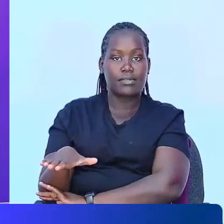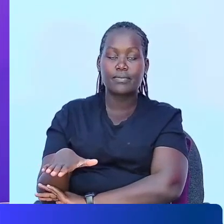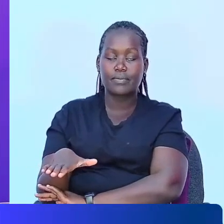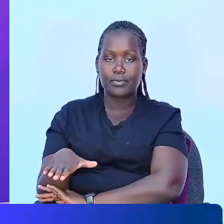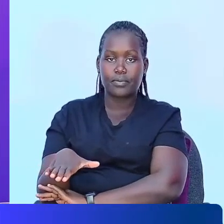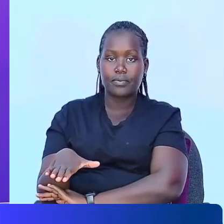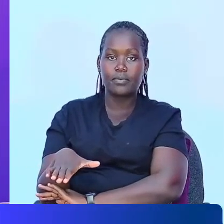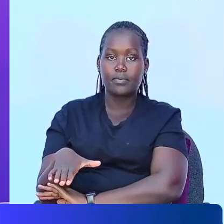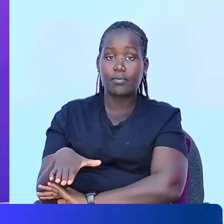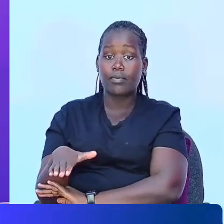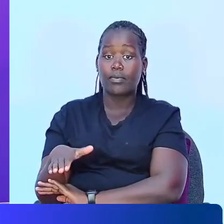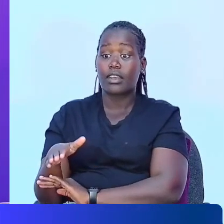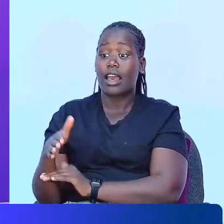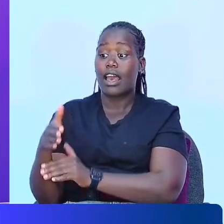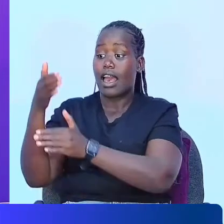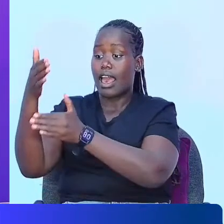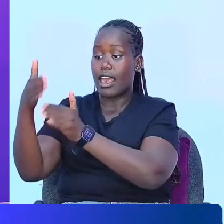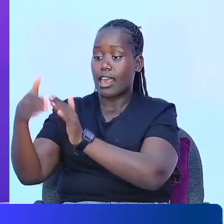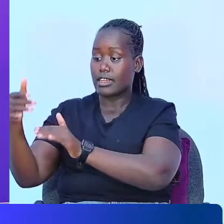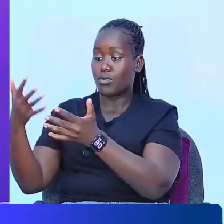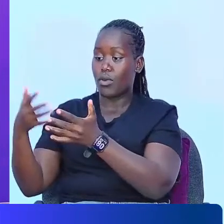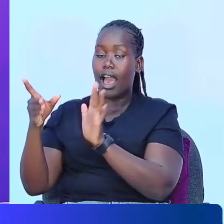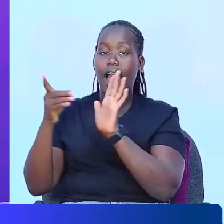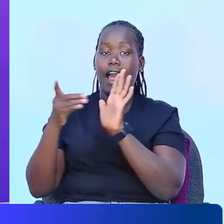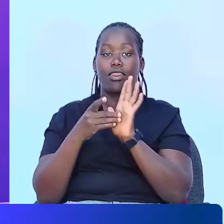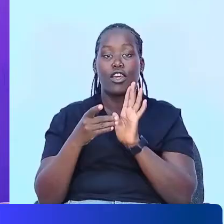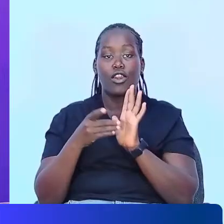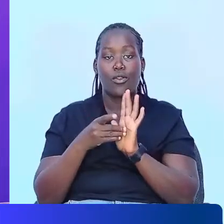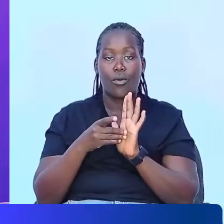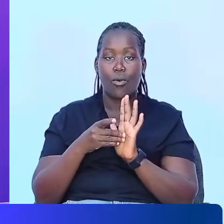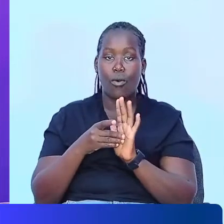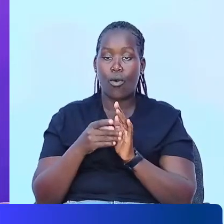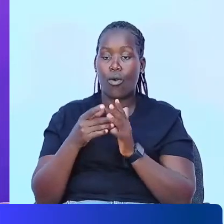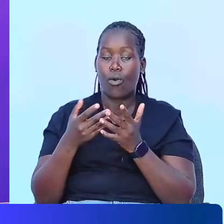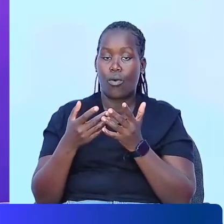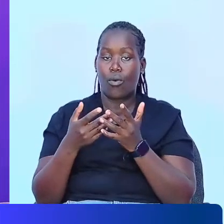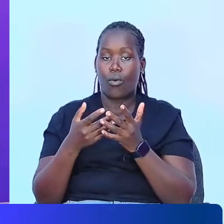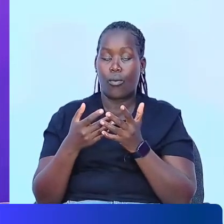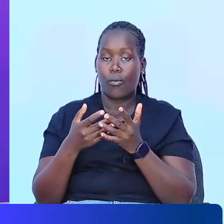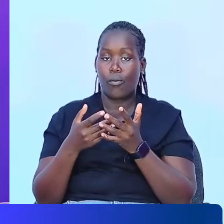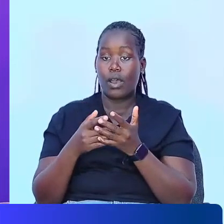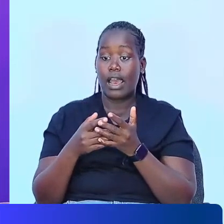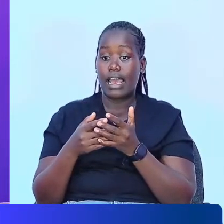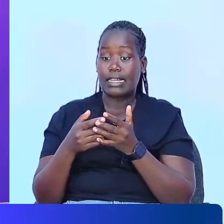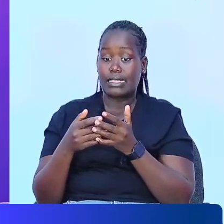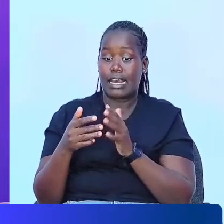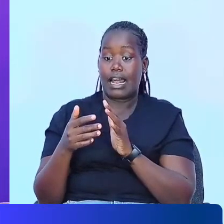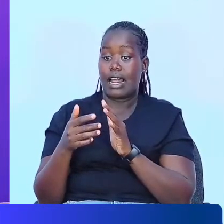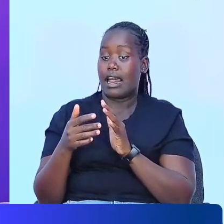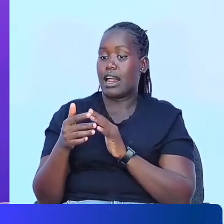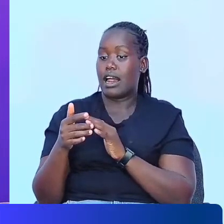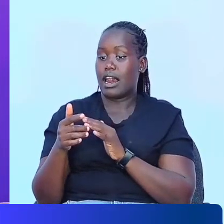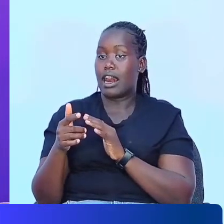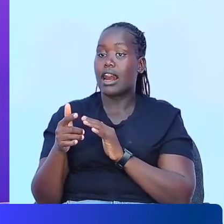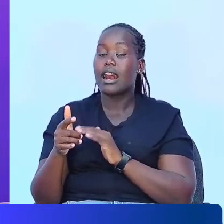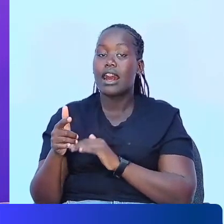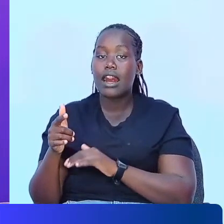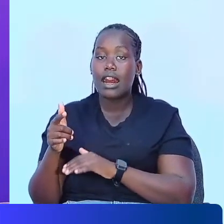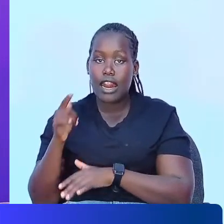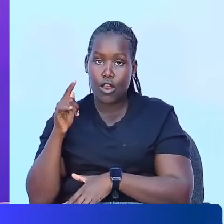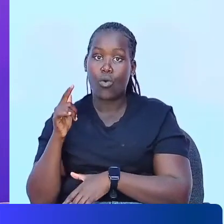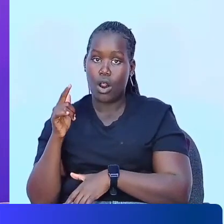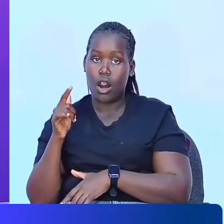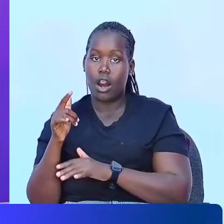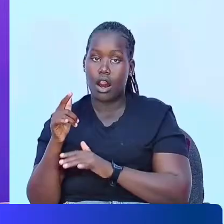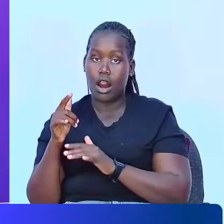ends at the door. What right do you have to push them out? It's actually illegal to do that. So that stopped us.